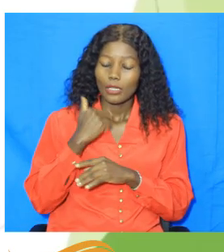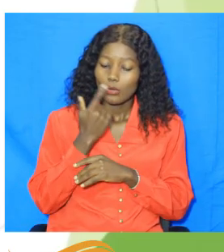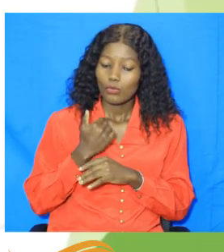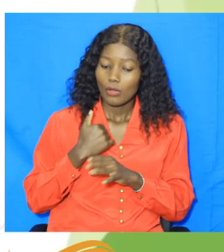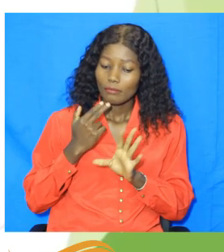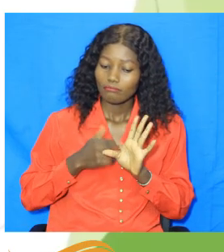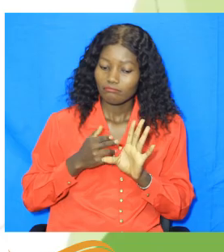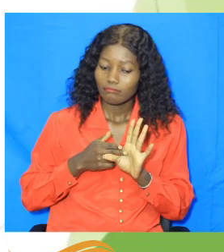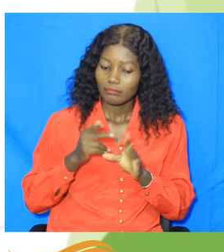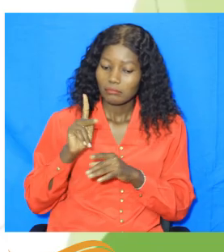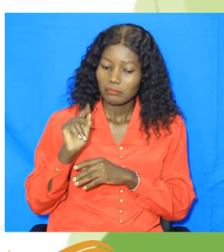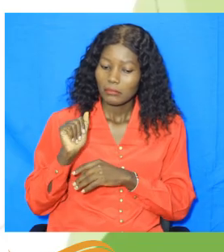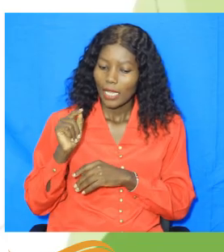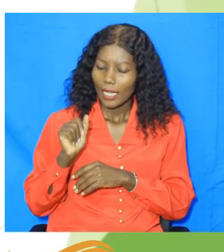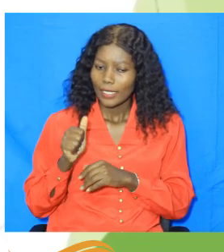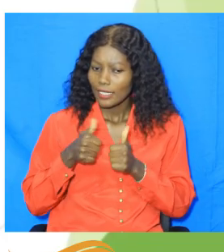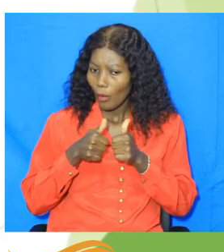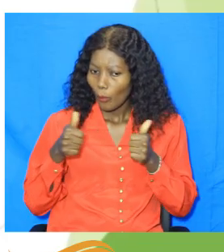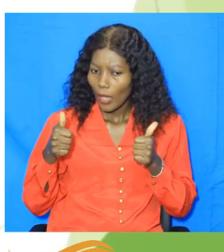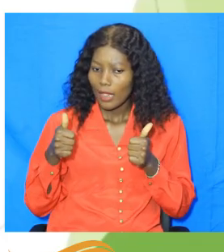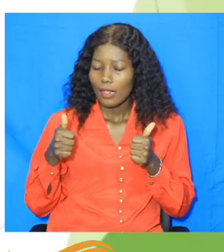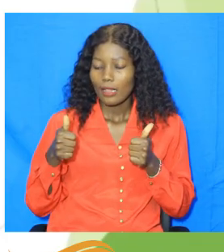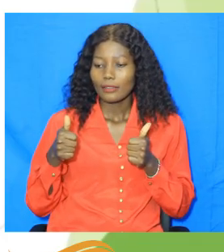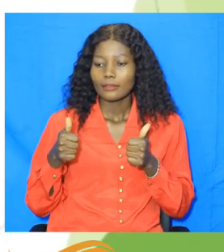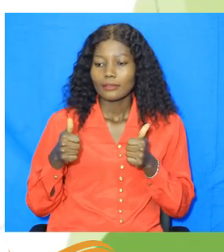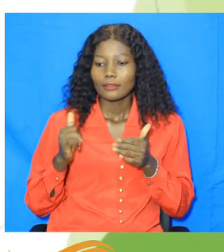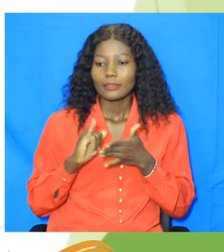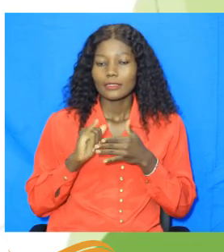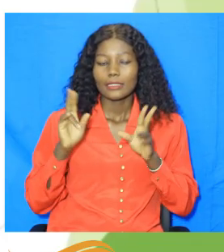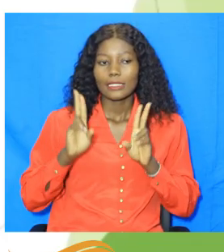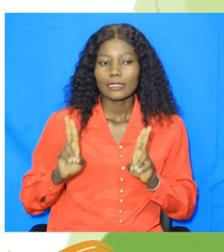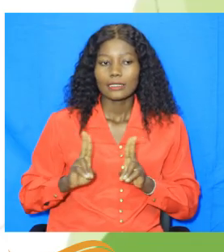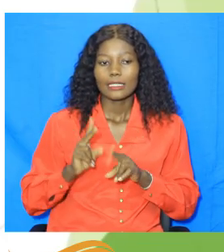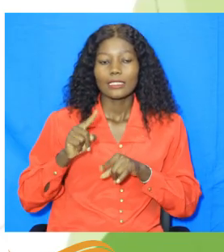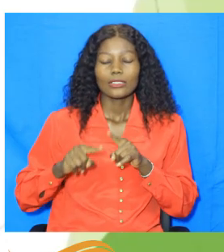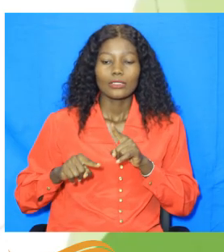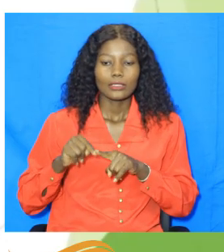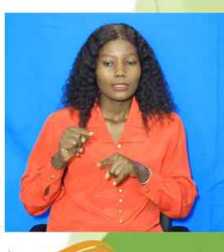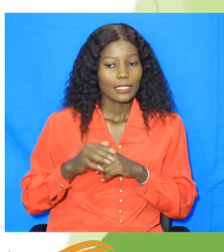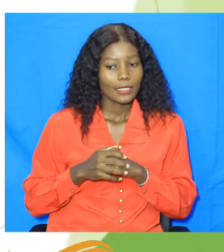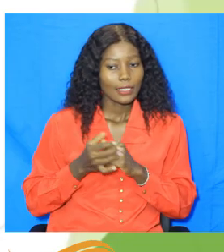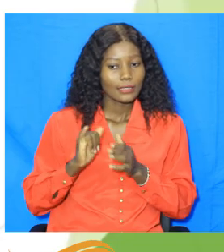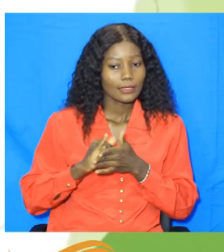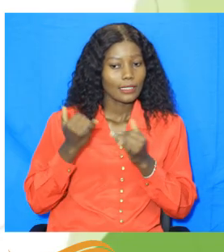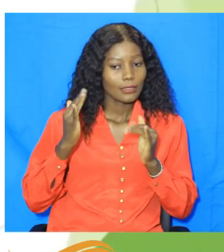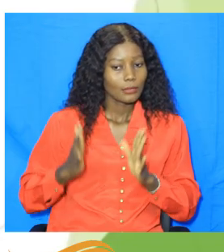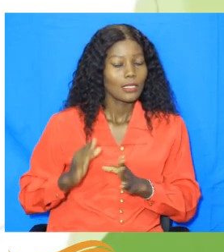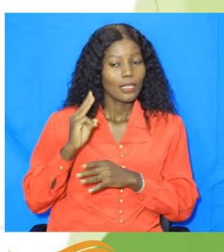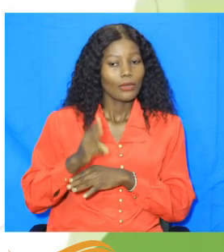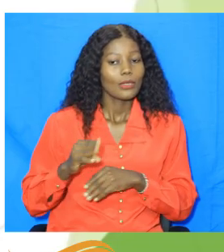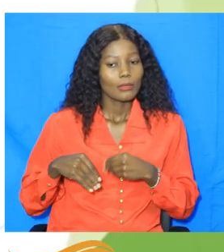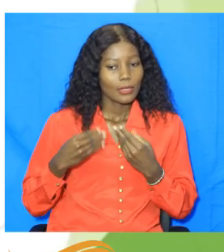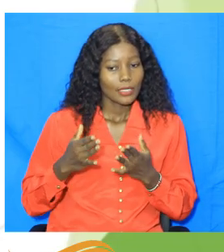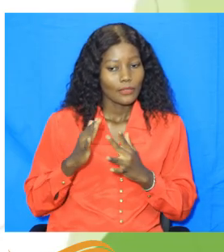performed a good kata, that is the international standard, that athlete will be